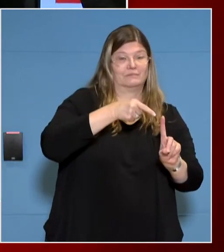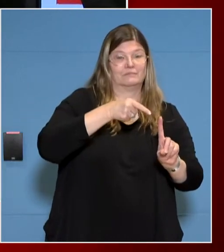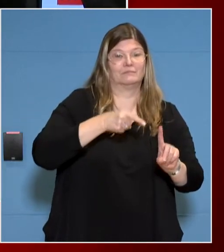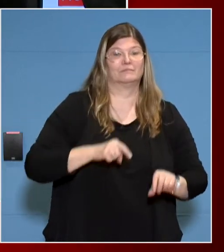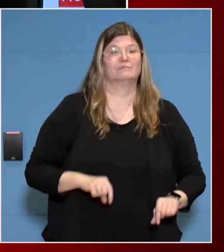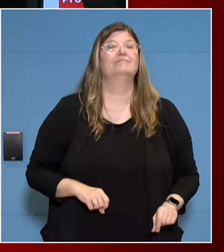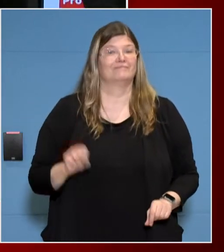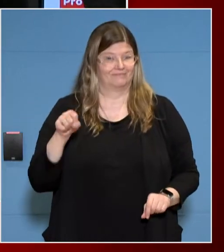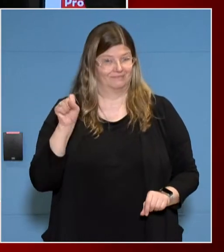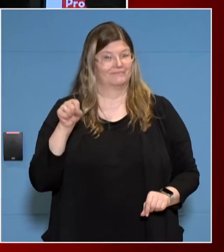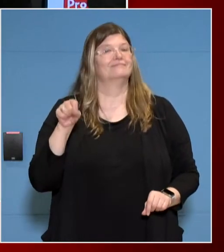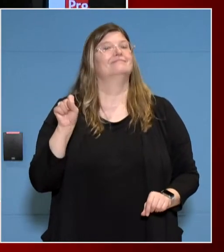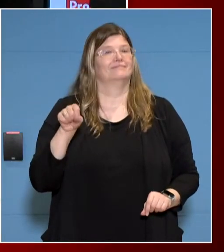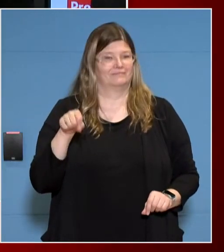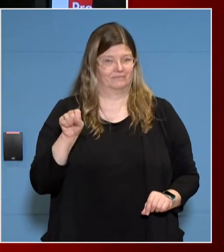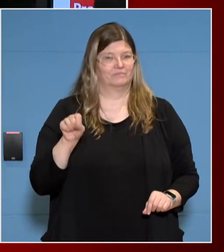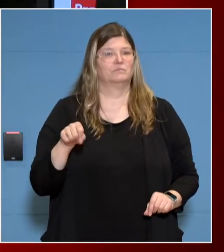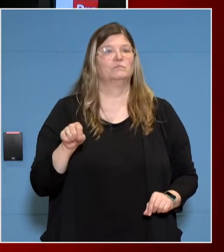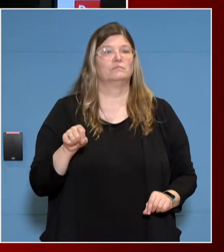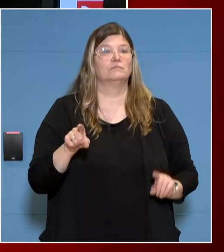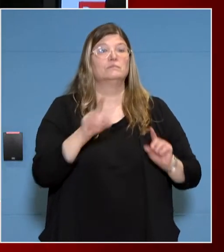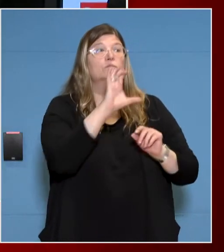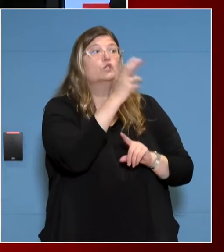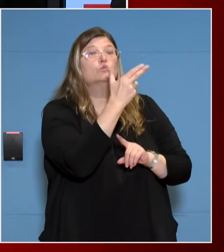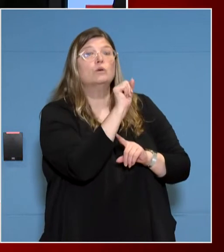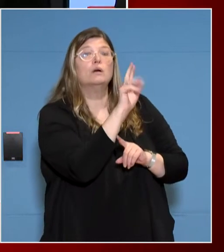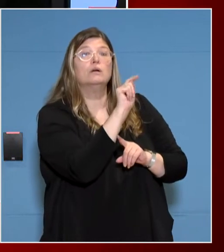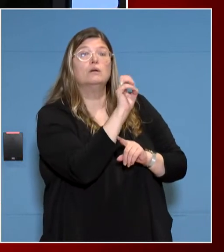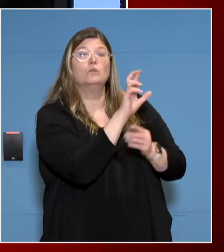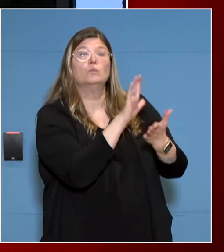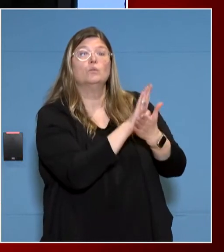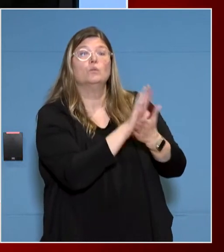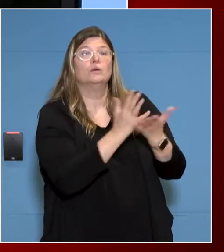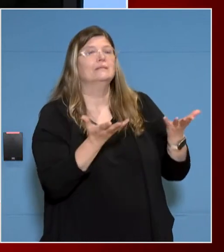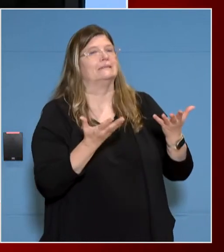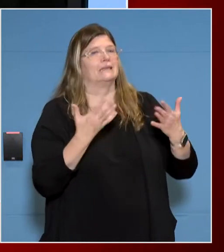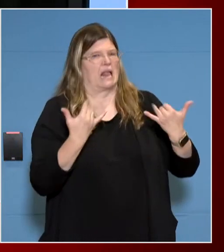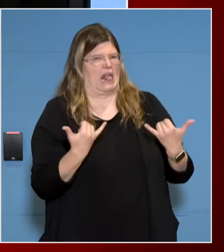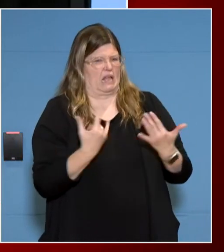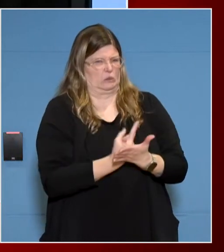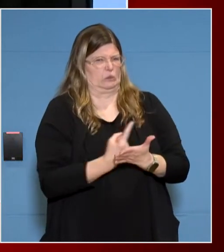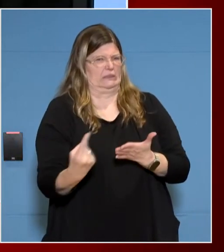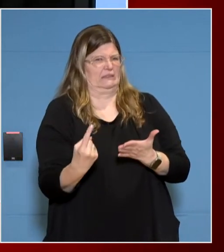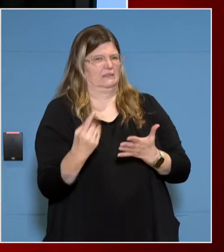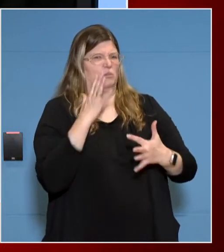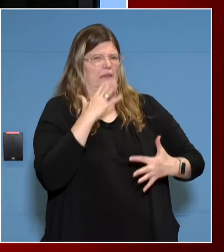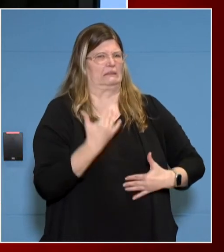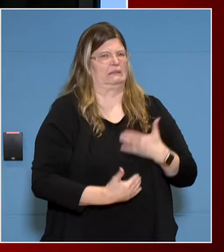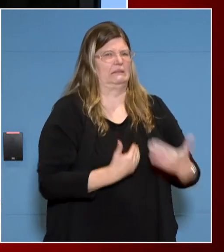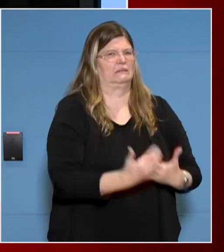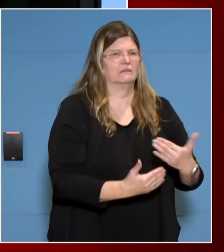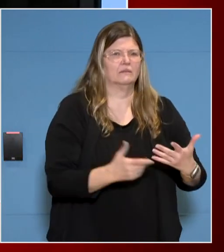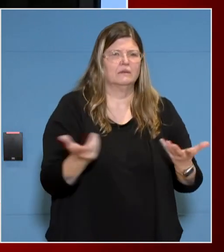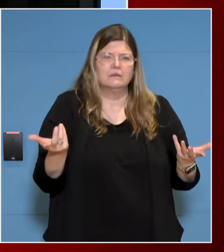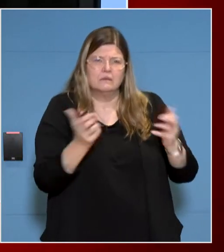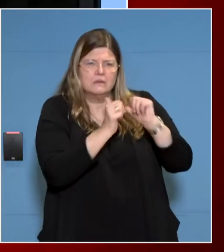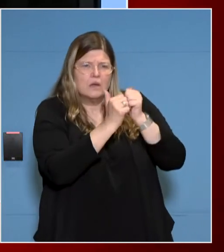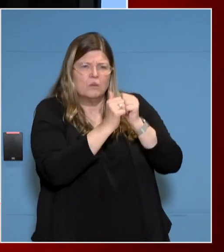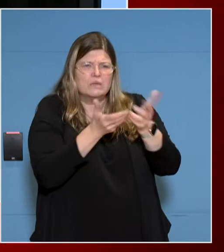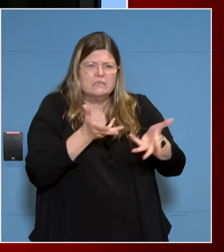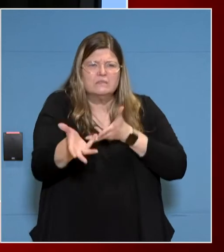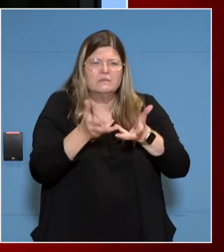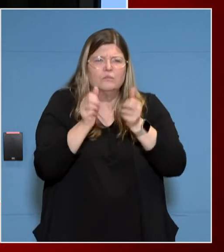Charter schools are, they will make their appointments this week. So, Mayor, how is it working with the ward system? I know, for